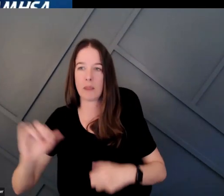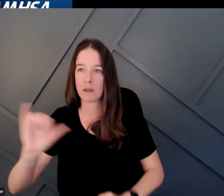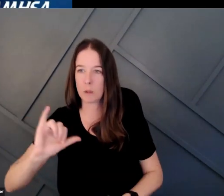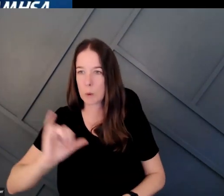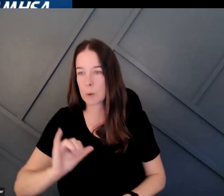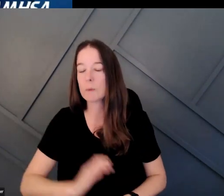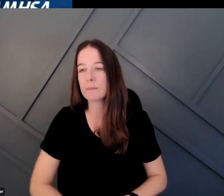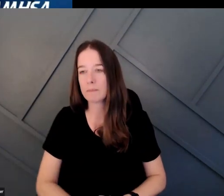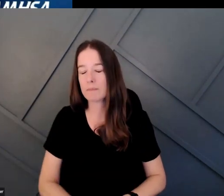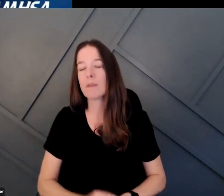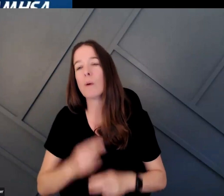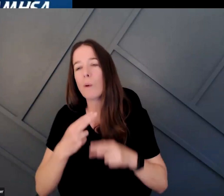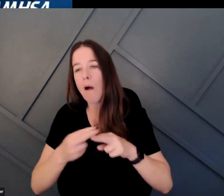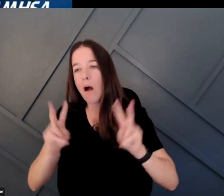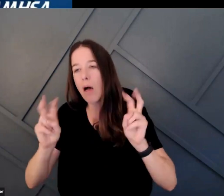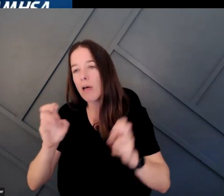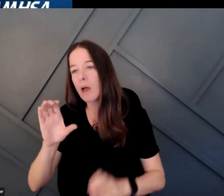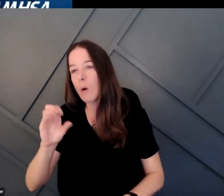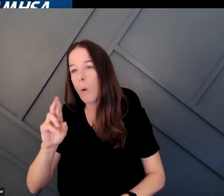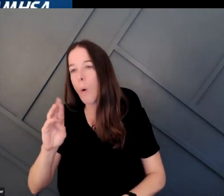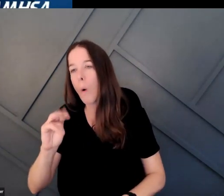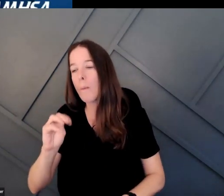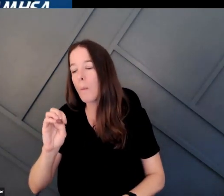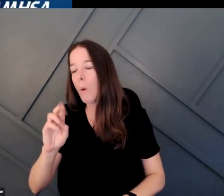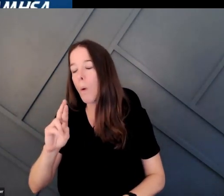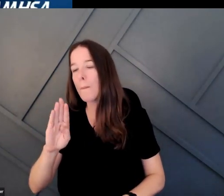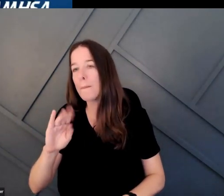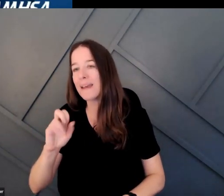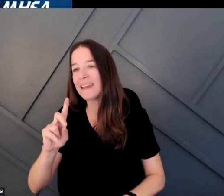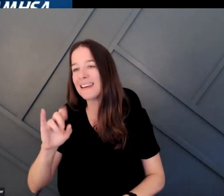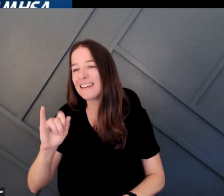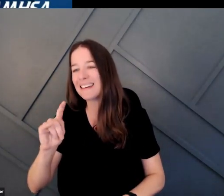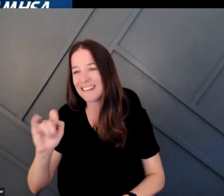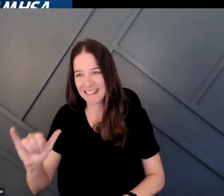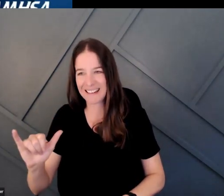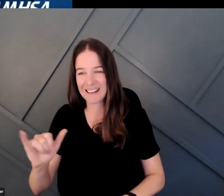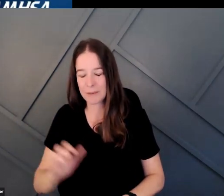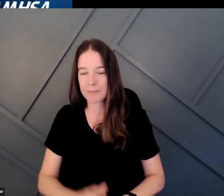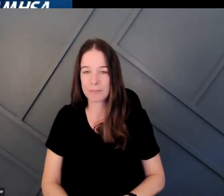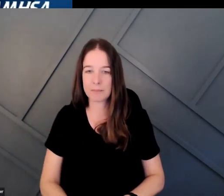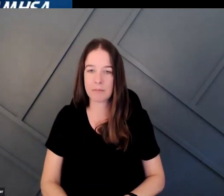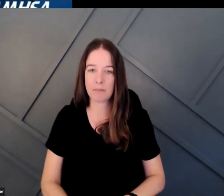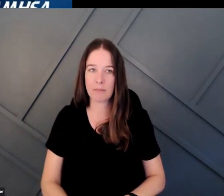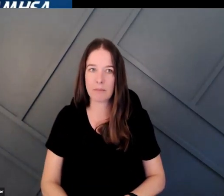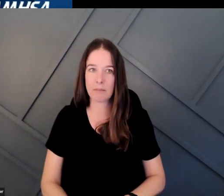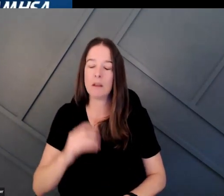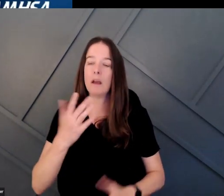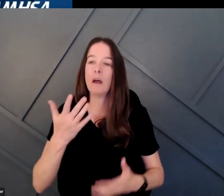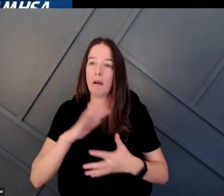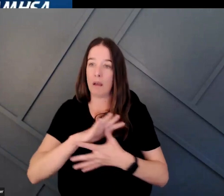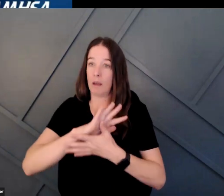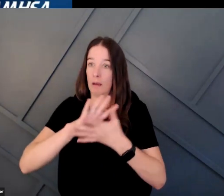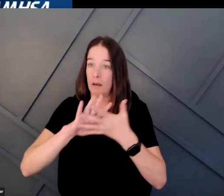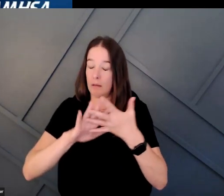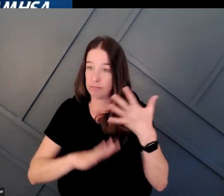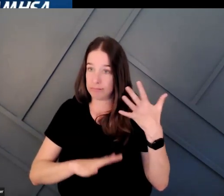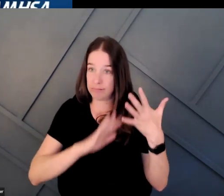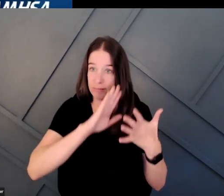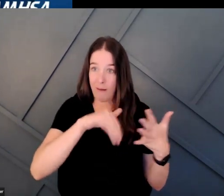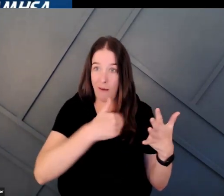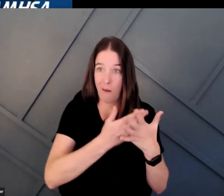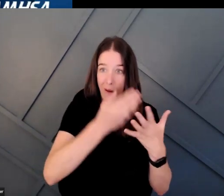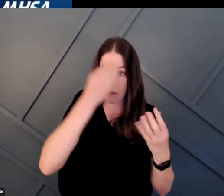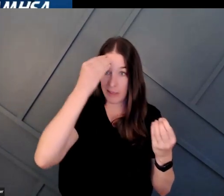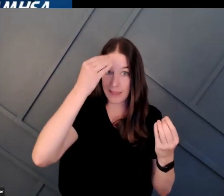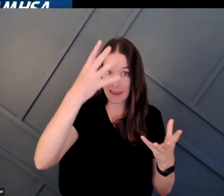called comorbidities or other types of chronic health conditions as well. So all of this data is in line with what we've seen over